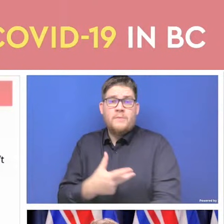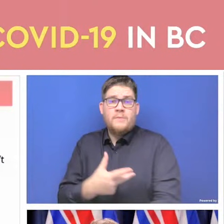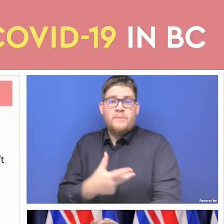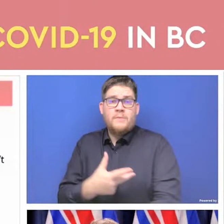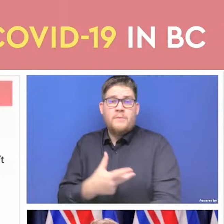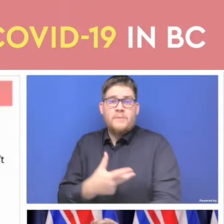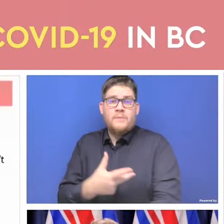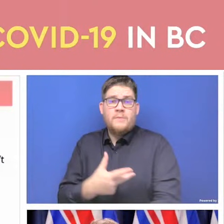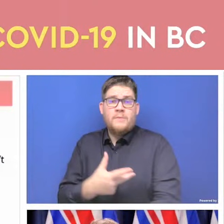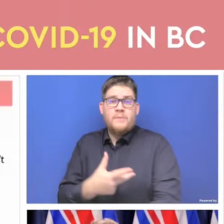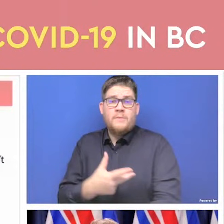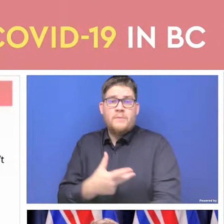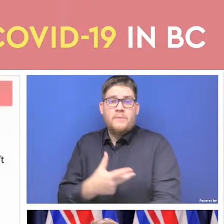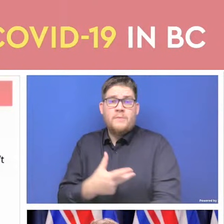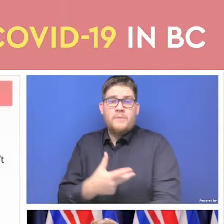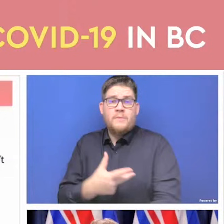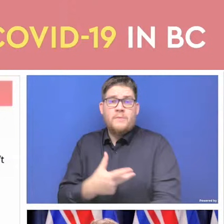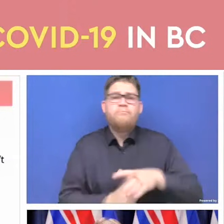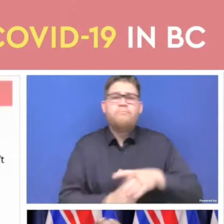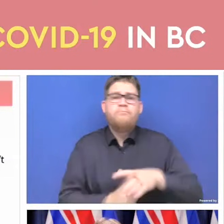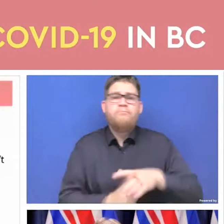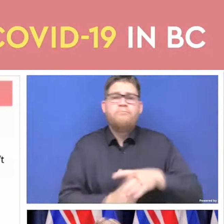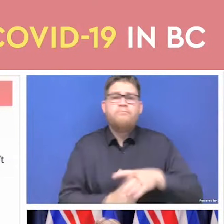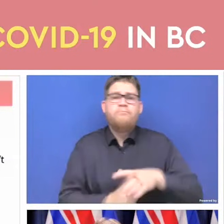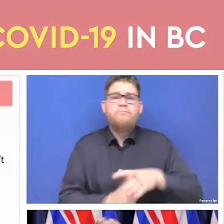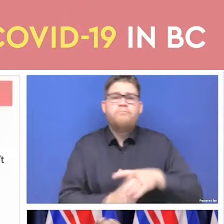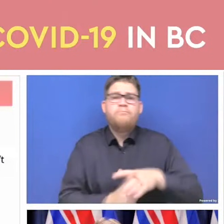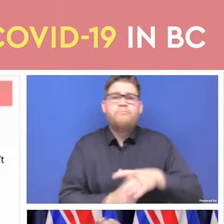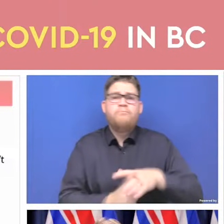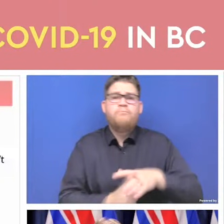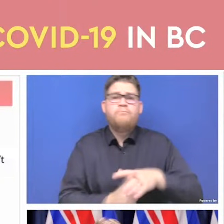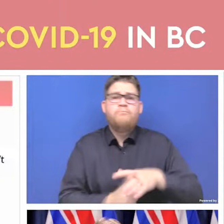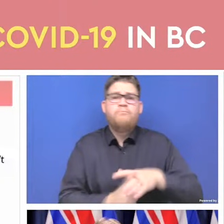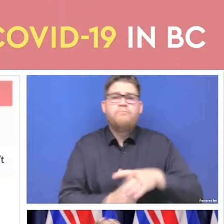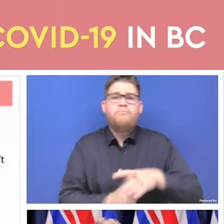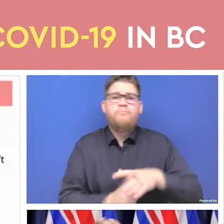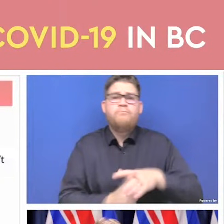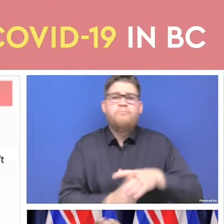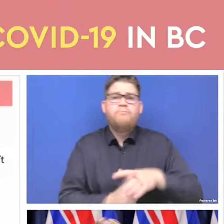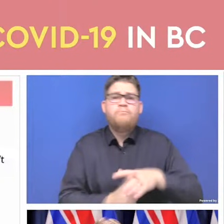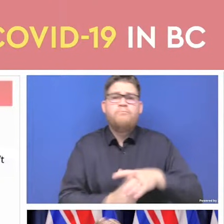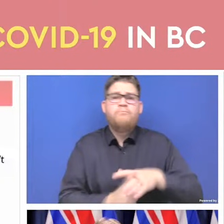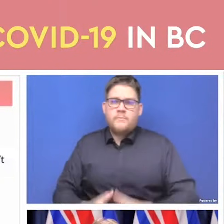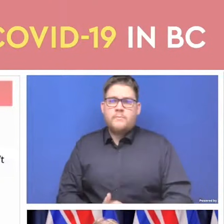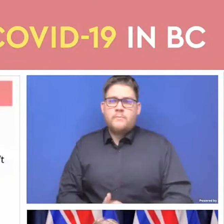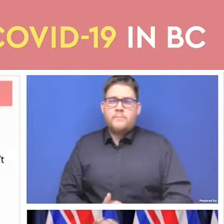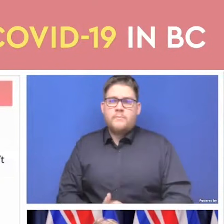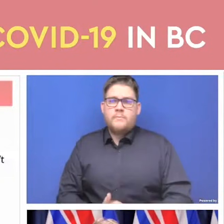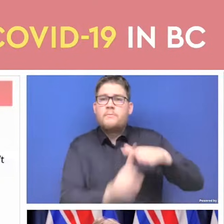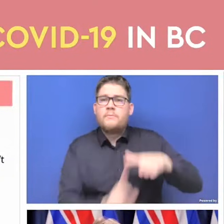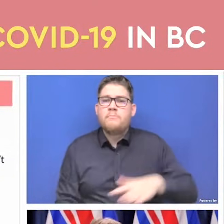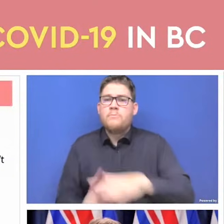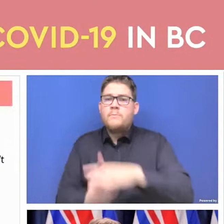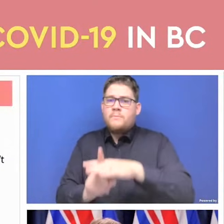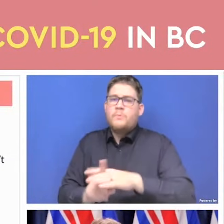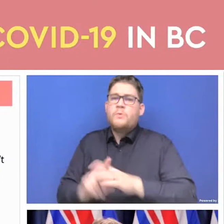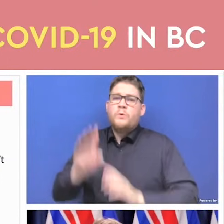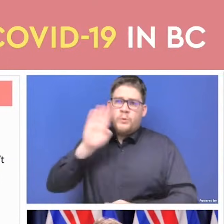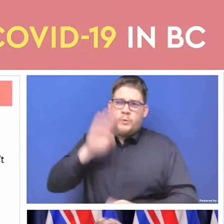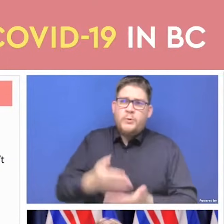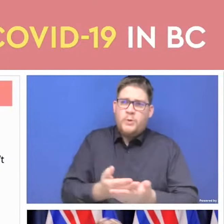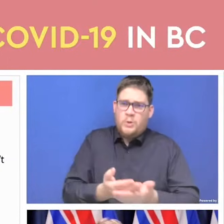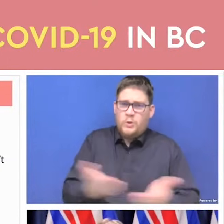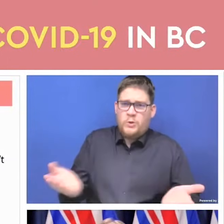booster dose. It's really not necessary, and it will really. We know that drop-ins can, provide quite a pressure on